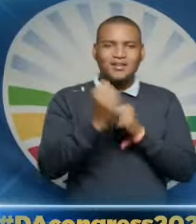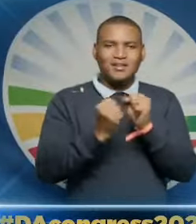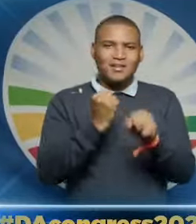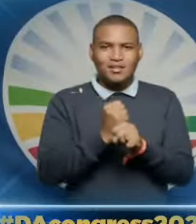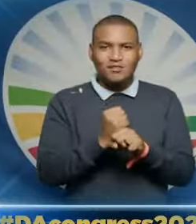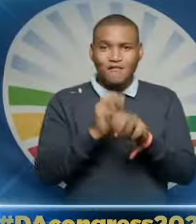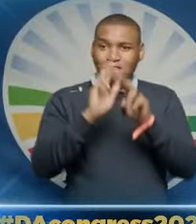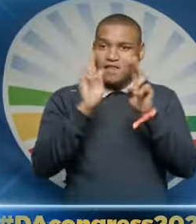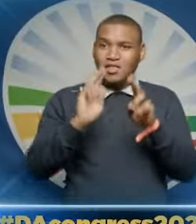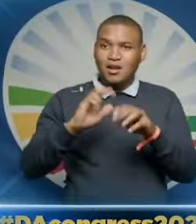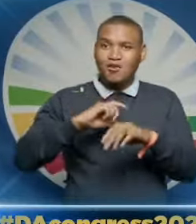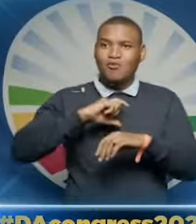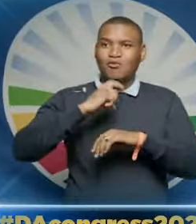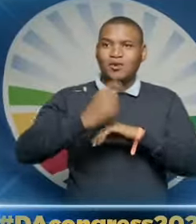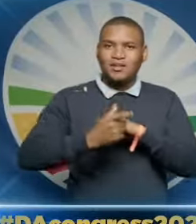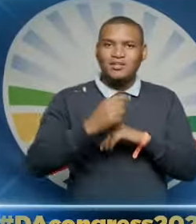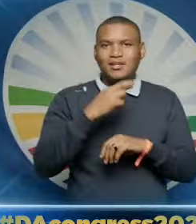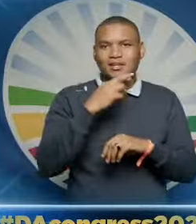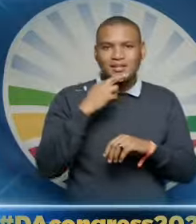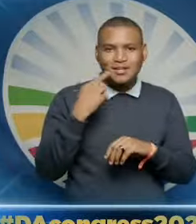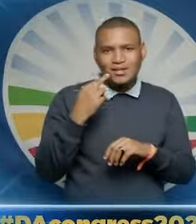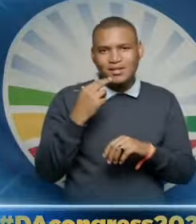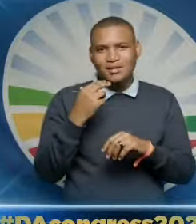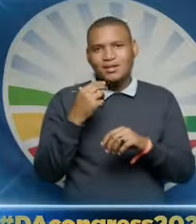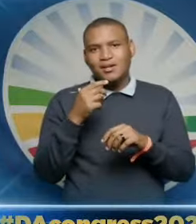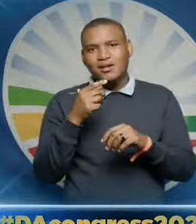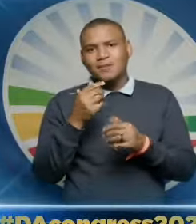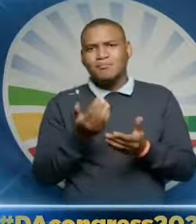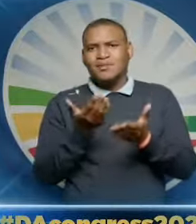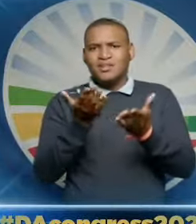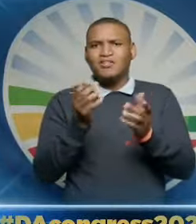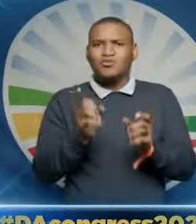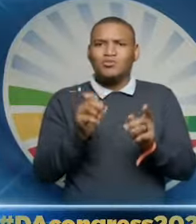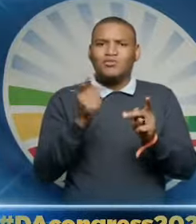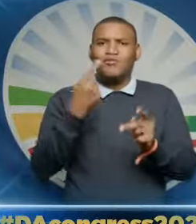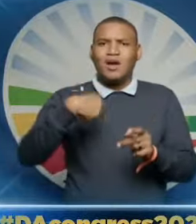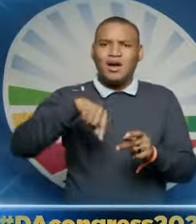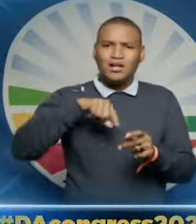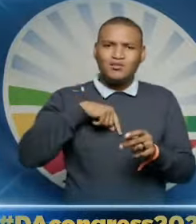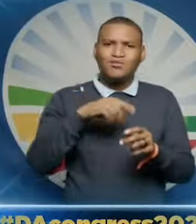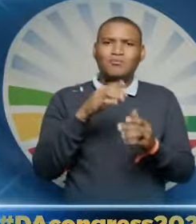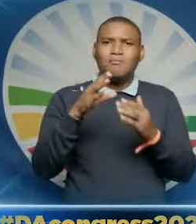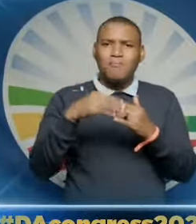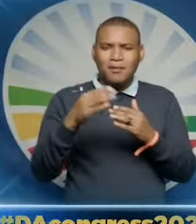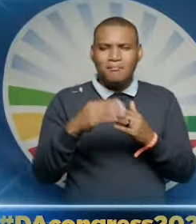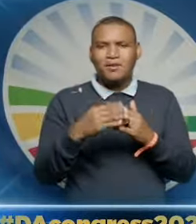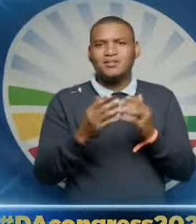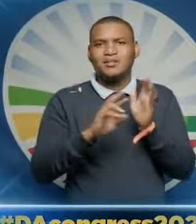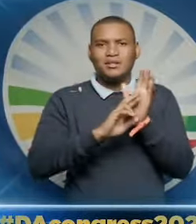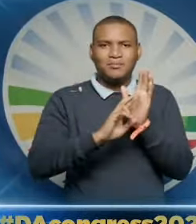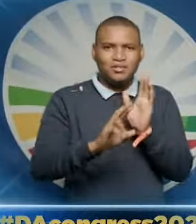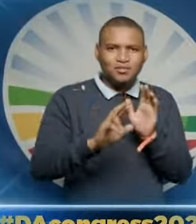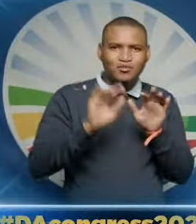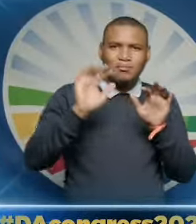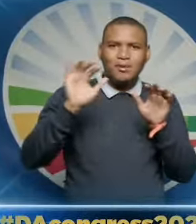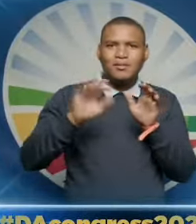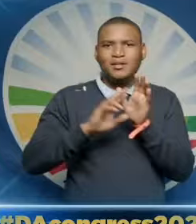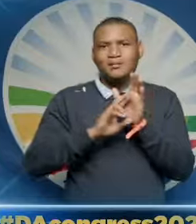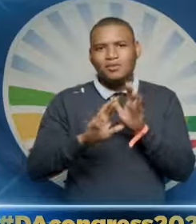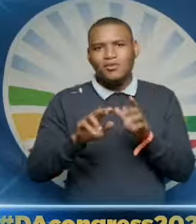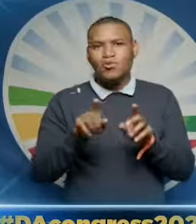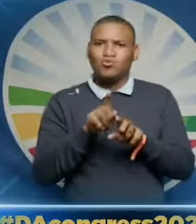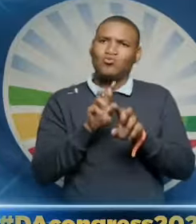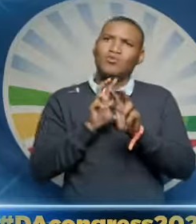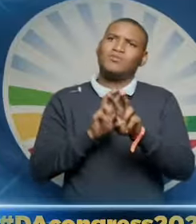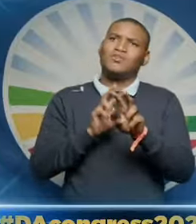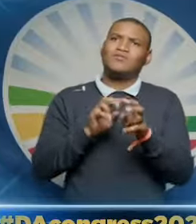Federal Congress really is a unique opportunity for all of us as party members, delegates, public reps, or even just observers